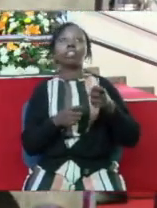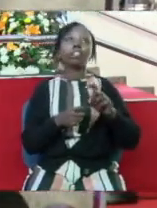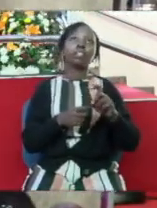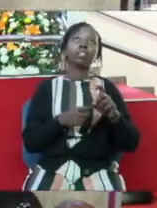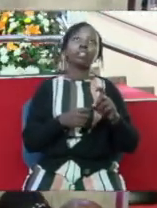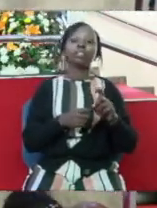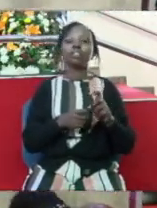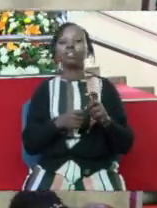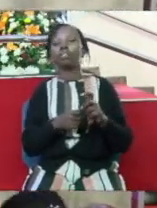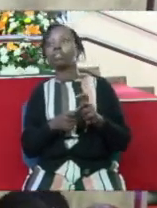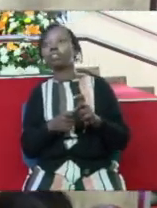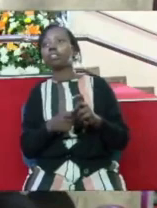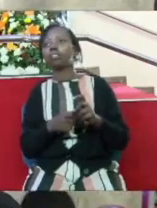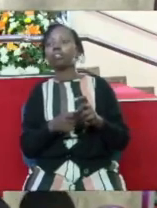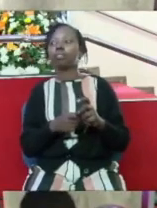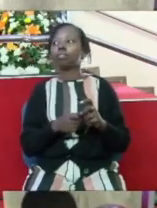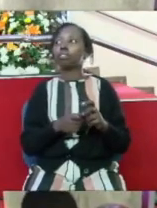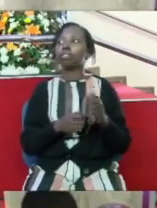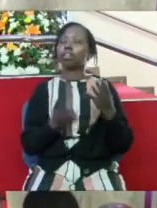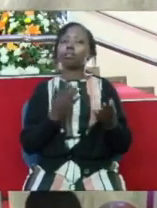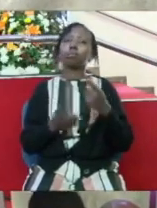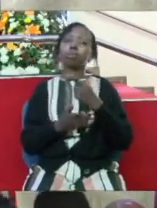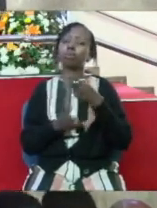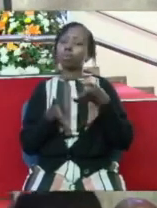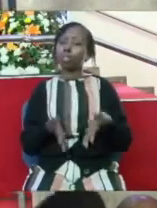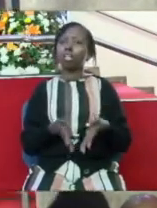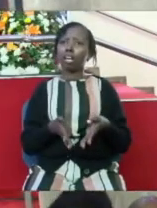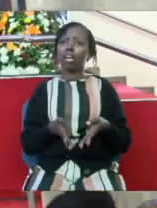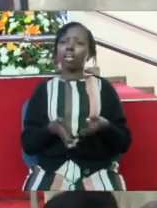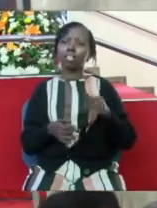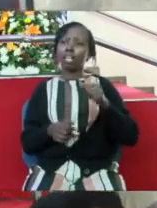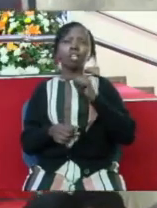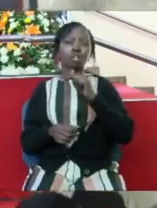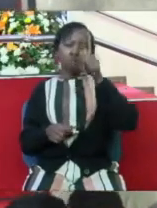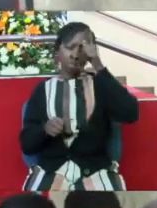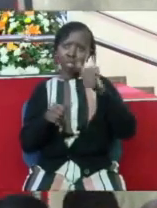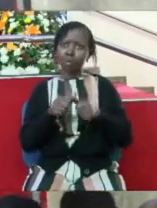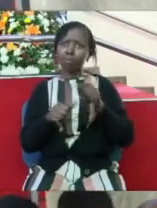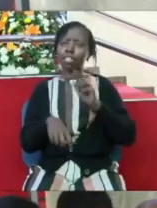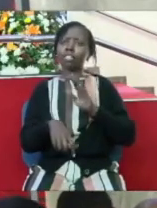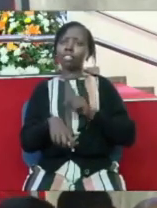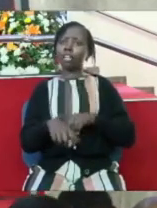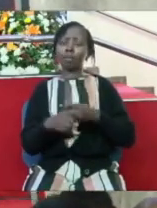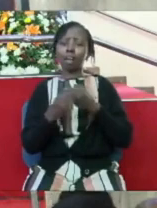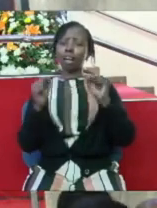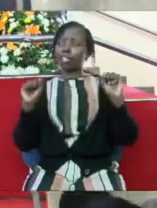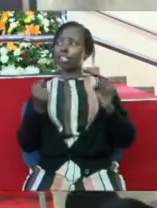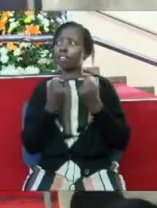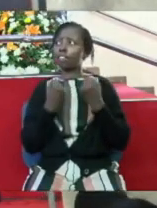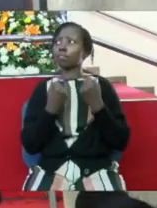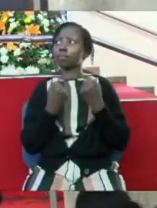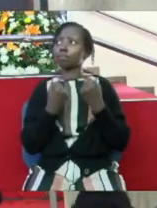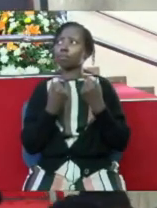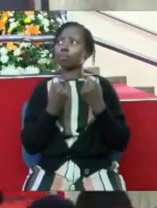uongezeke. And maybe you're here and you never remember giving your life to Christ. Uko hapa na ukumbuki kumpea maisha yako Kristo.